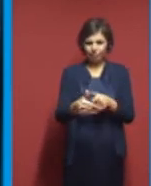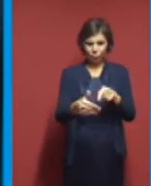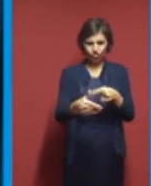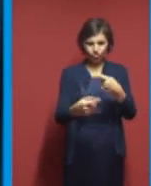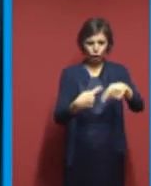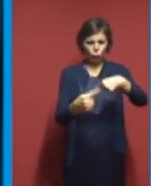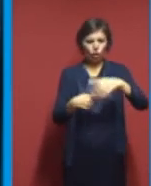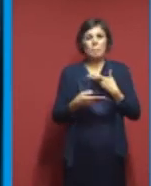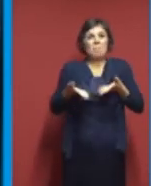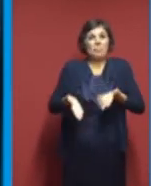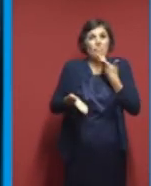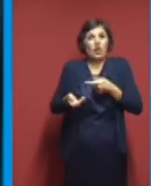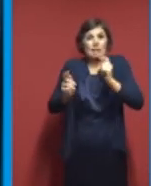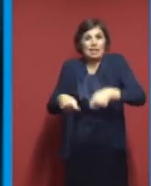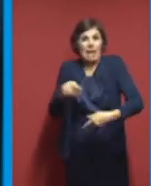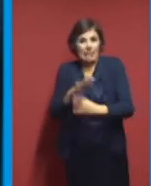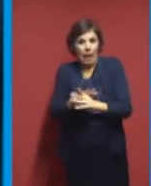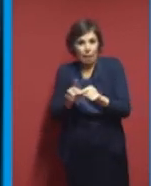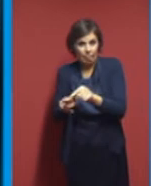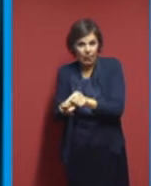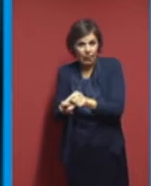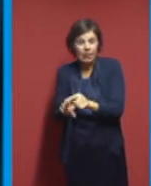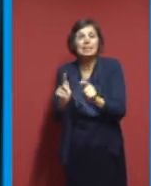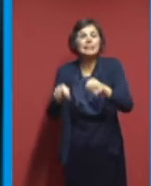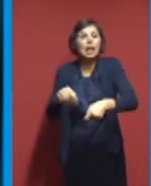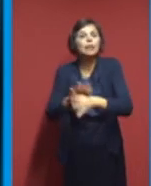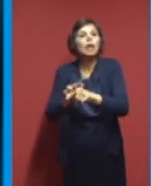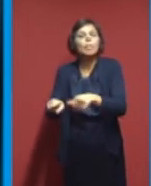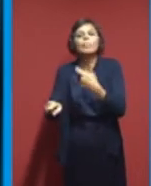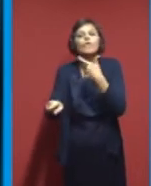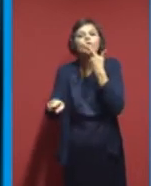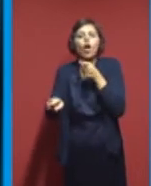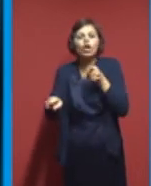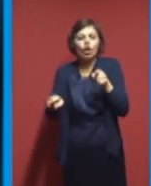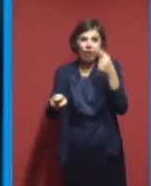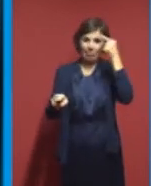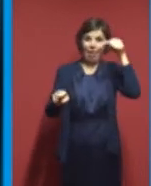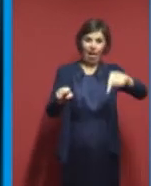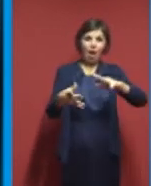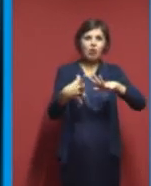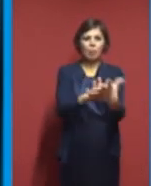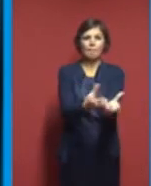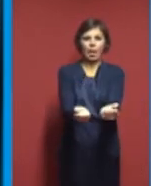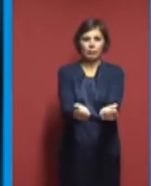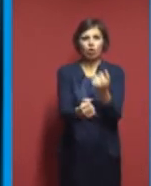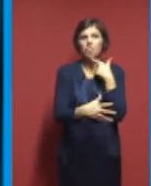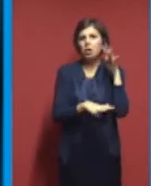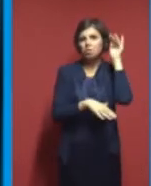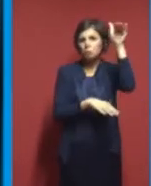we're moving to a point where we can imagine putting our bodies back together using body parts that we grow out of our own cells.